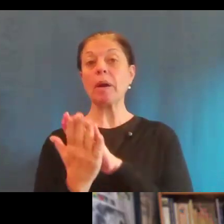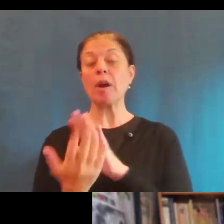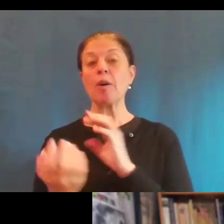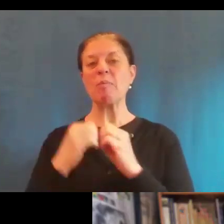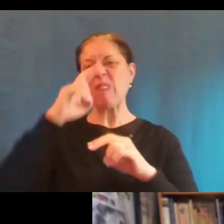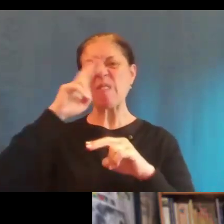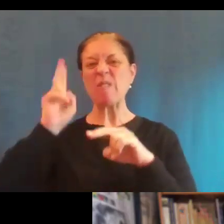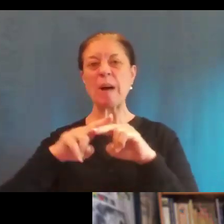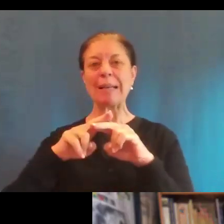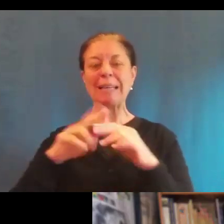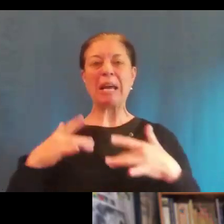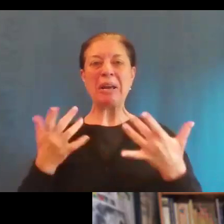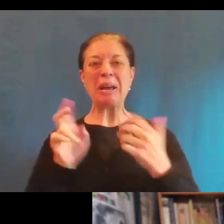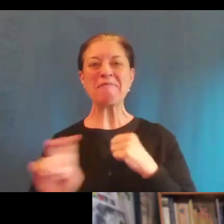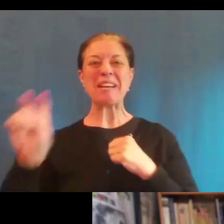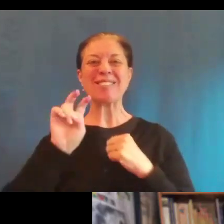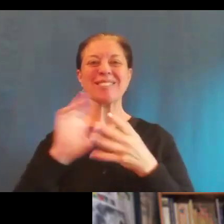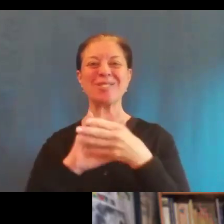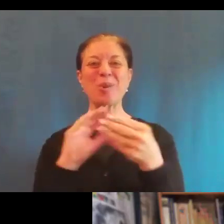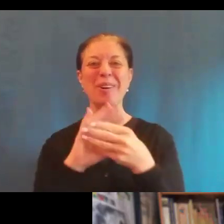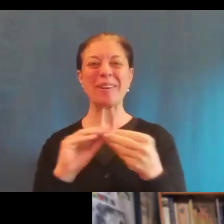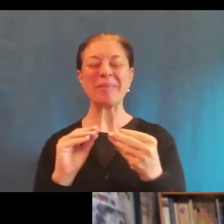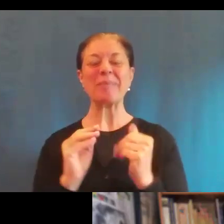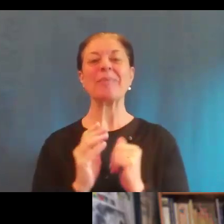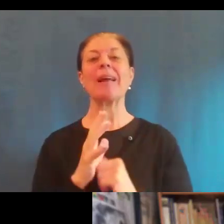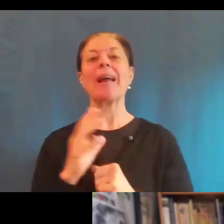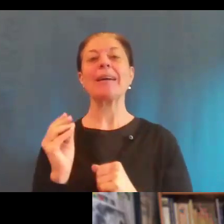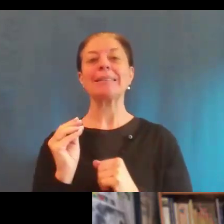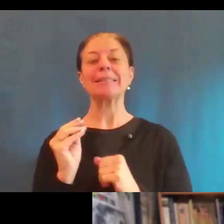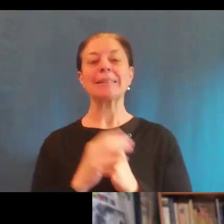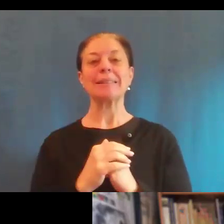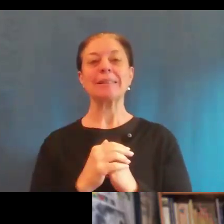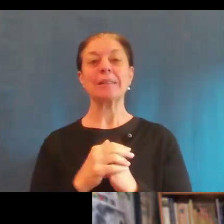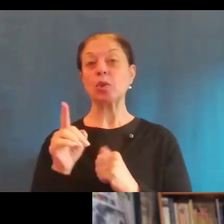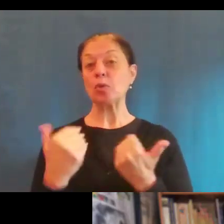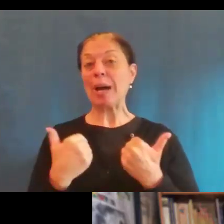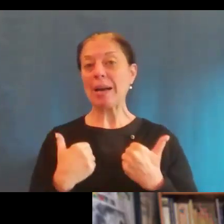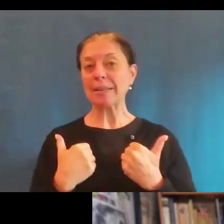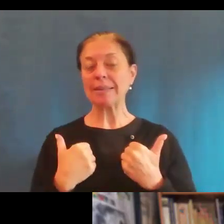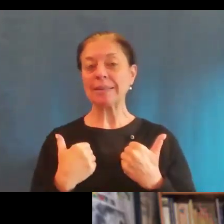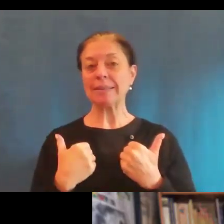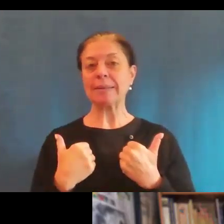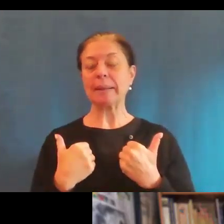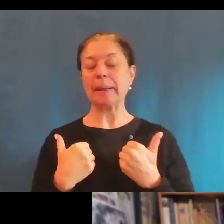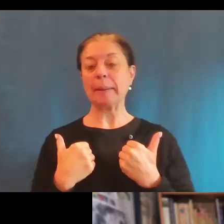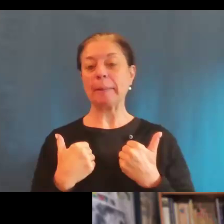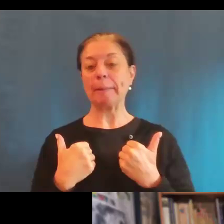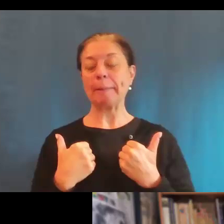fun adventure story. And so you've got the